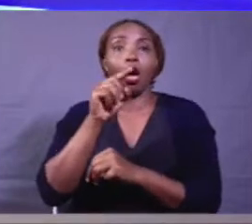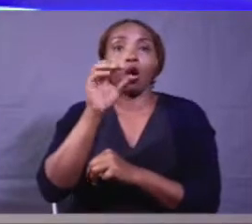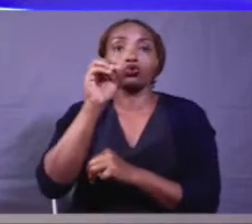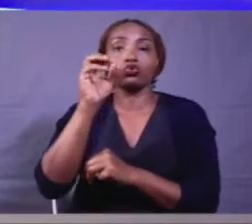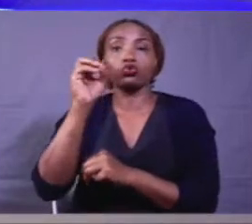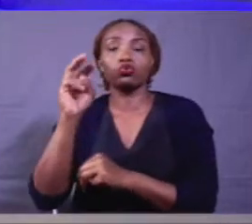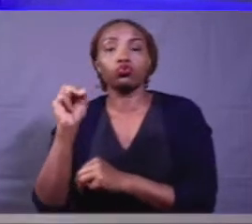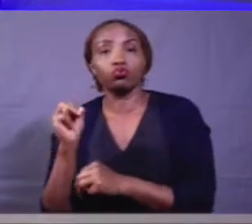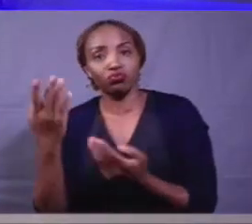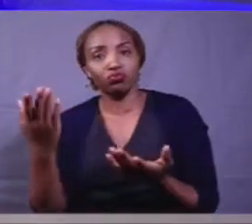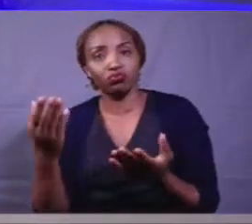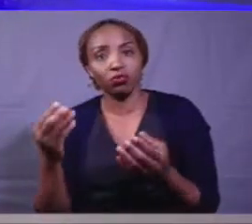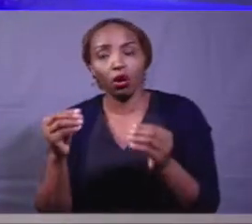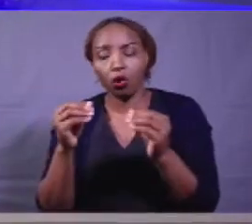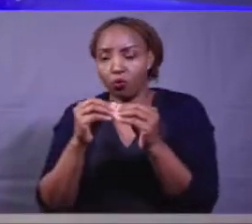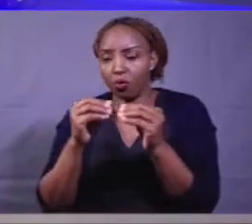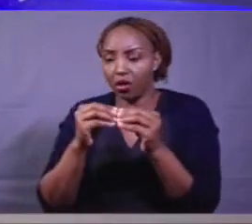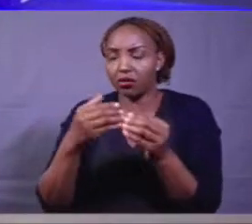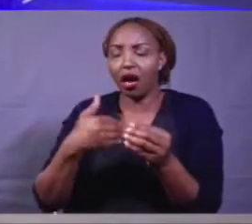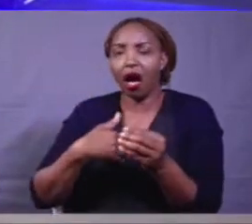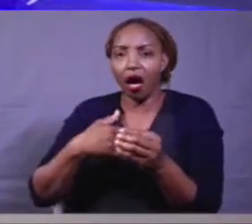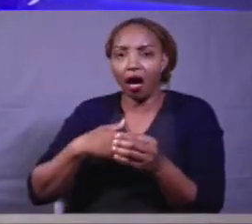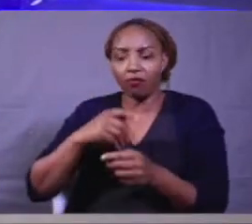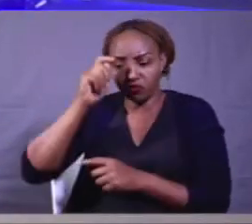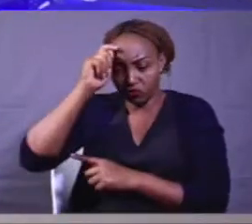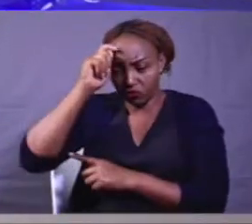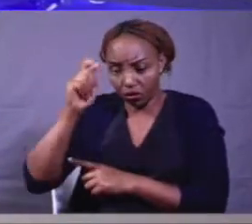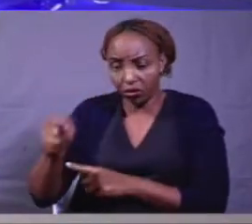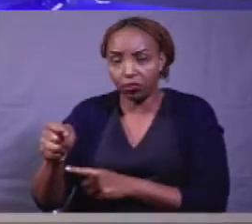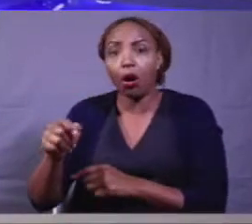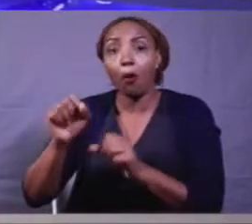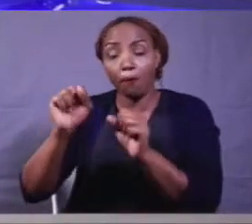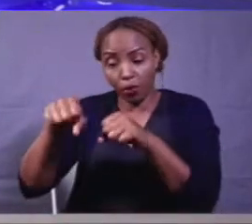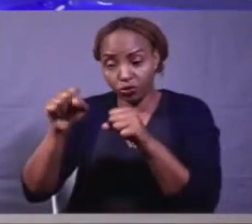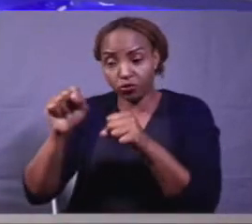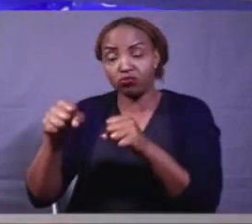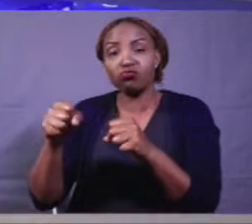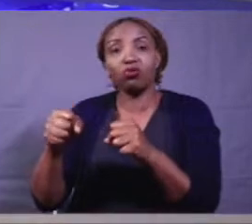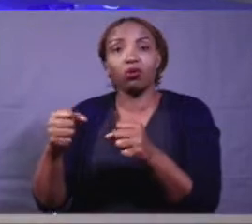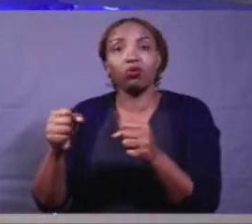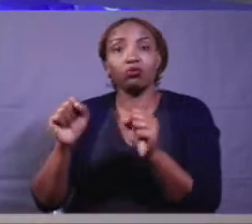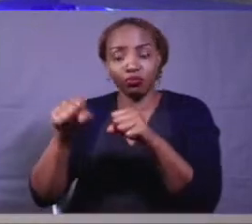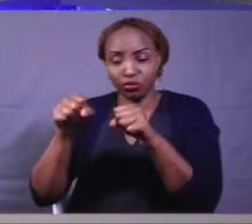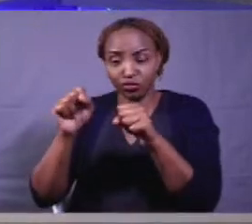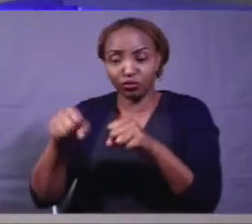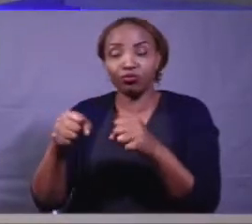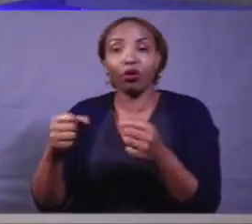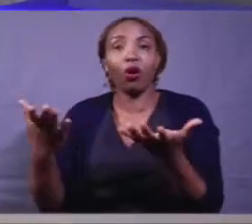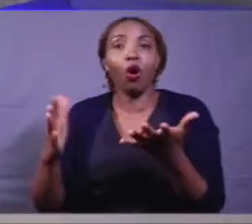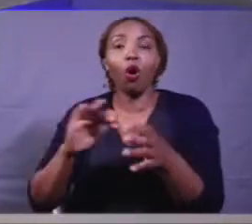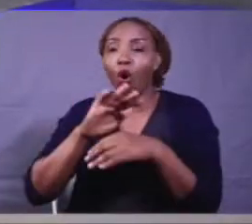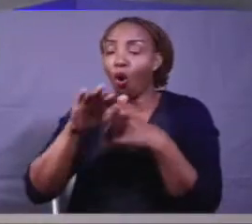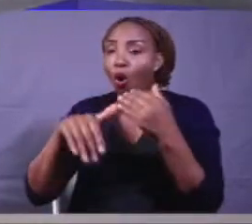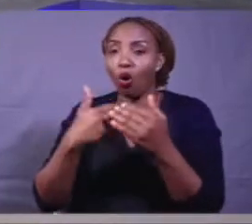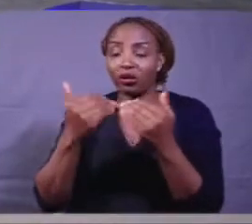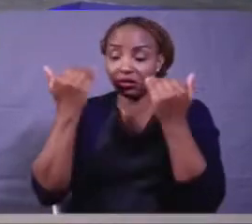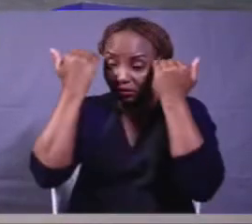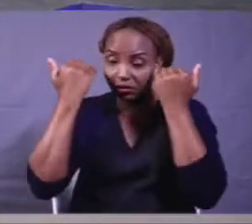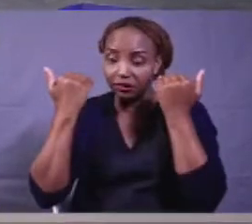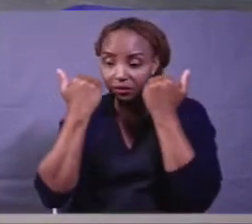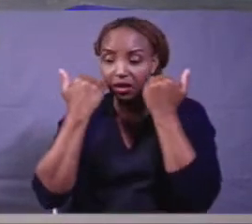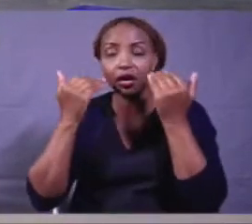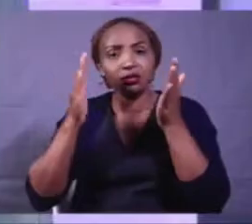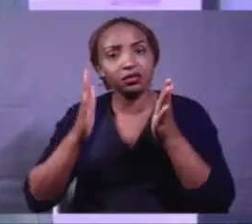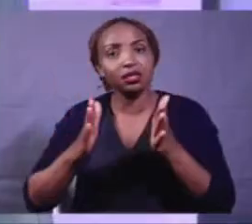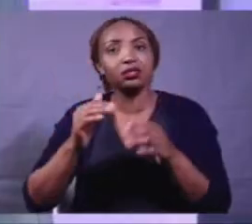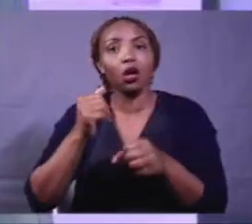judges, the magistrates, can actually conduct the sessions from their homes or from a different location from where they are working. And it's making